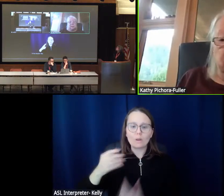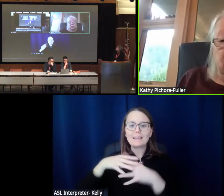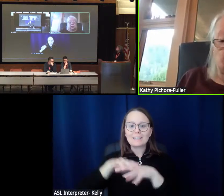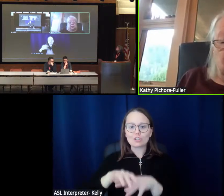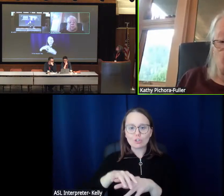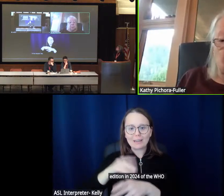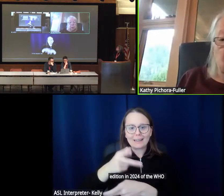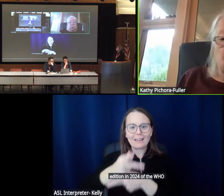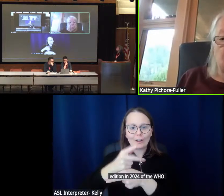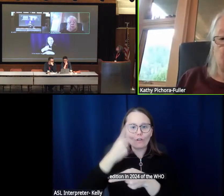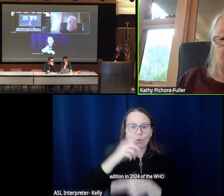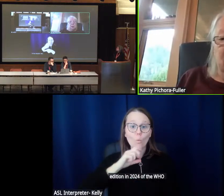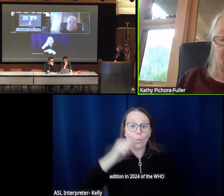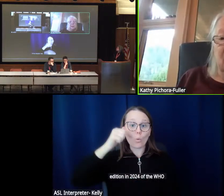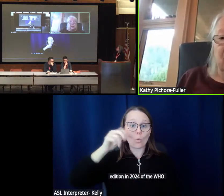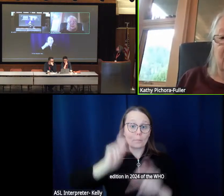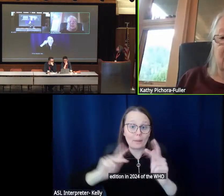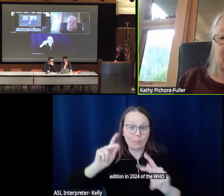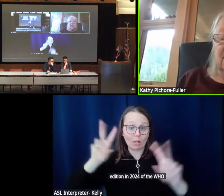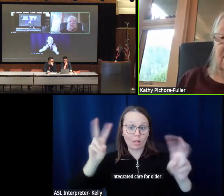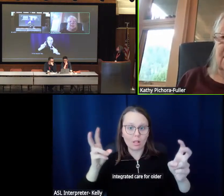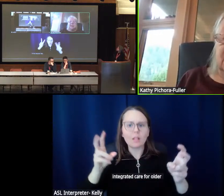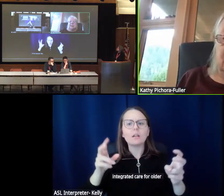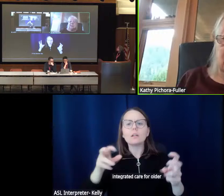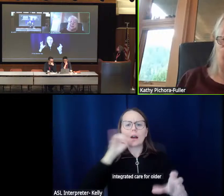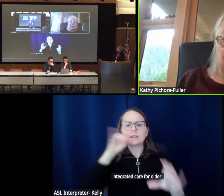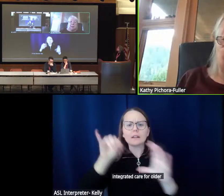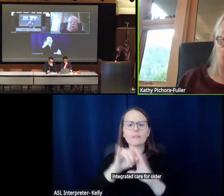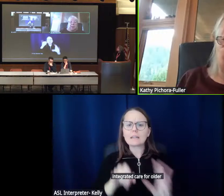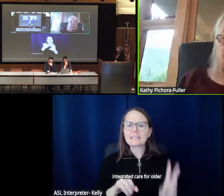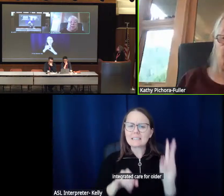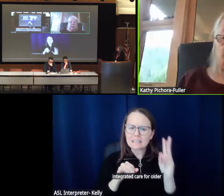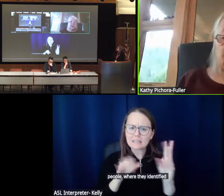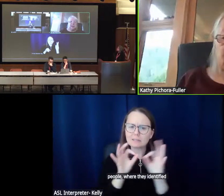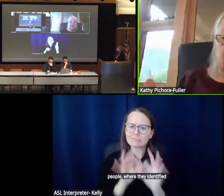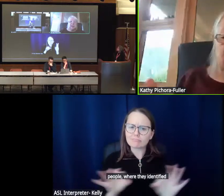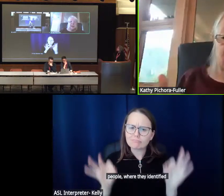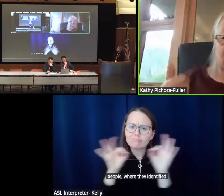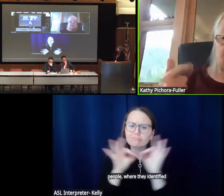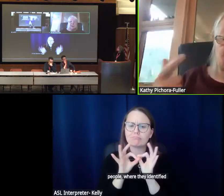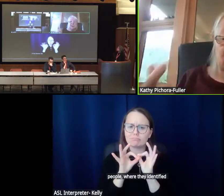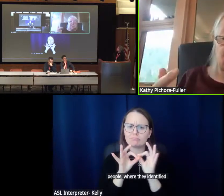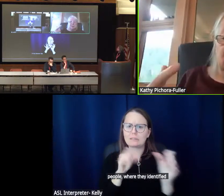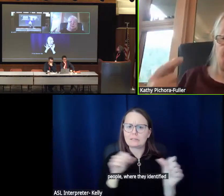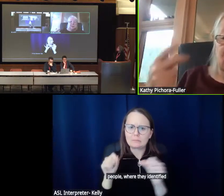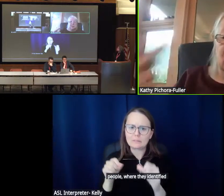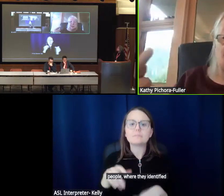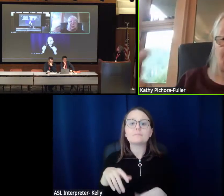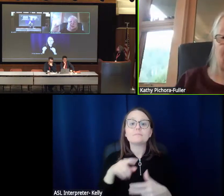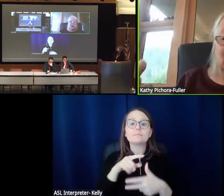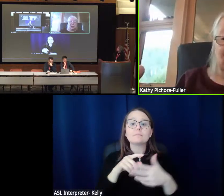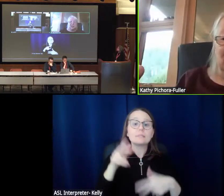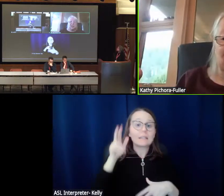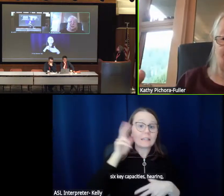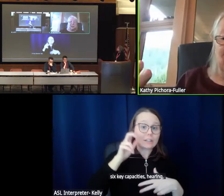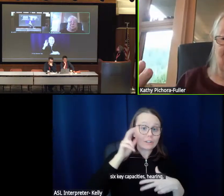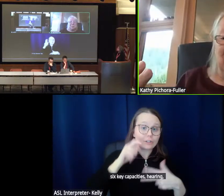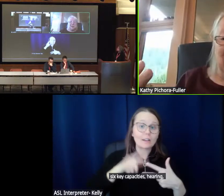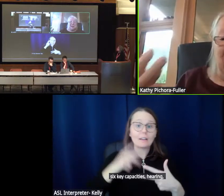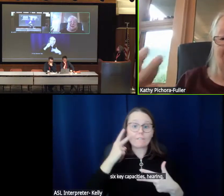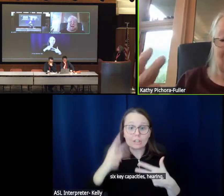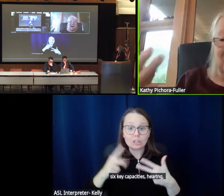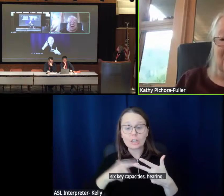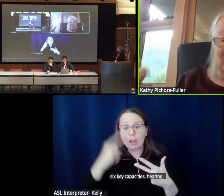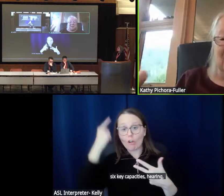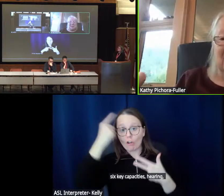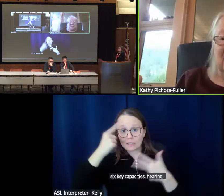Older People, where they identified 6 key capacities, hearing, vision, and cognition being